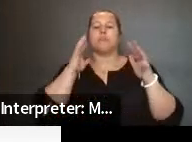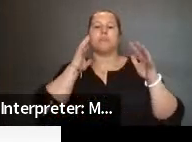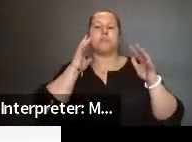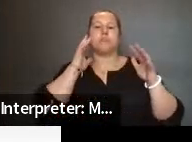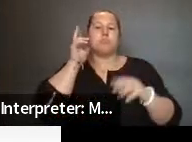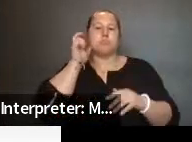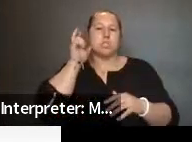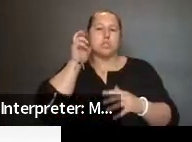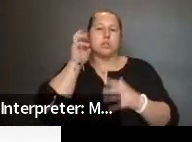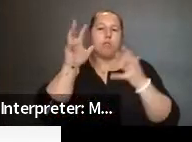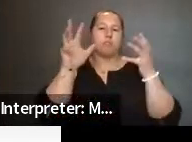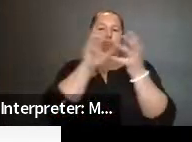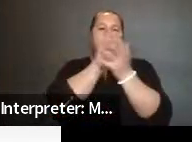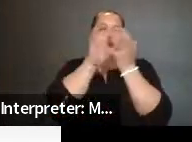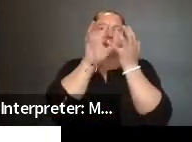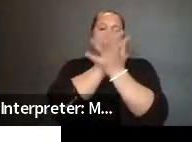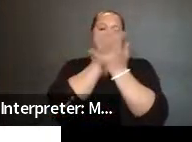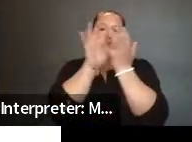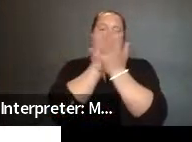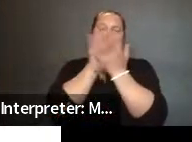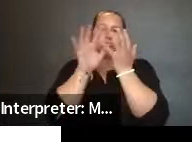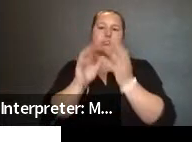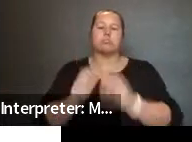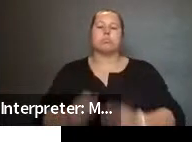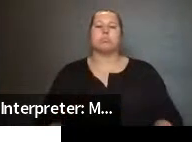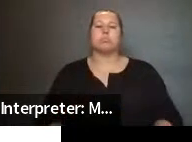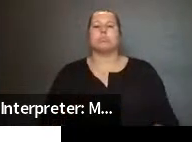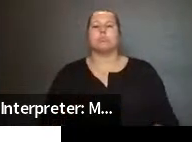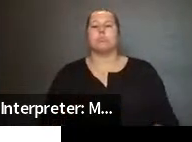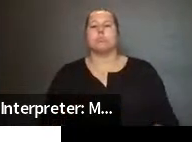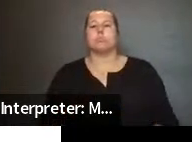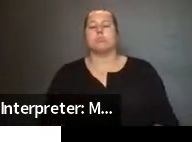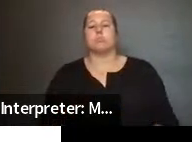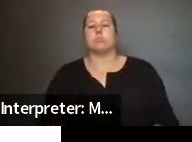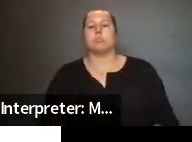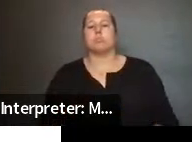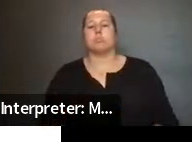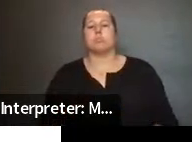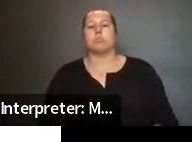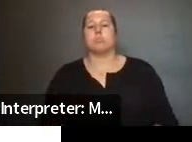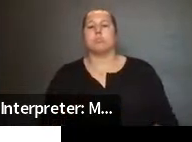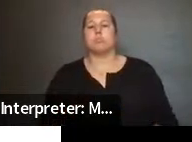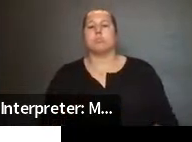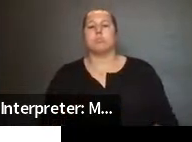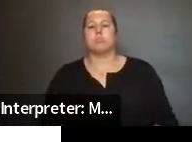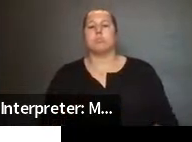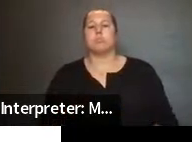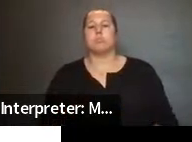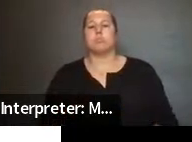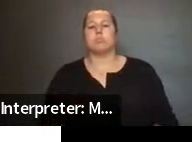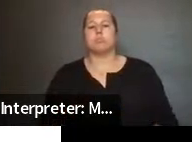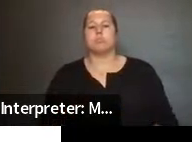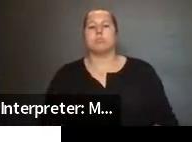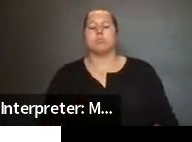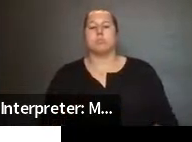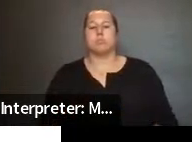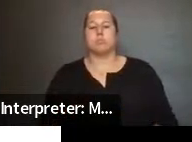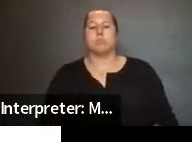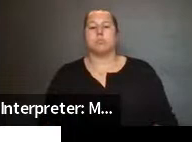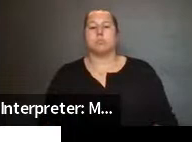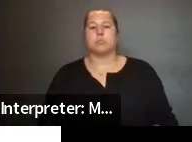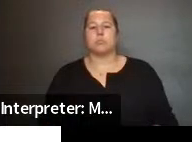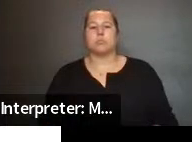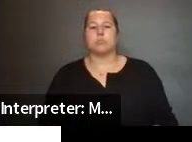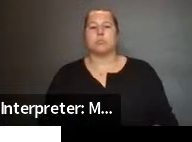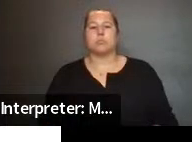members. The 4 district seats are subject to redistricting or redrawing, which takes